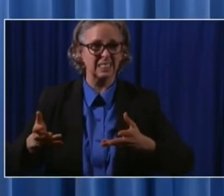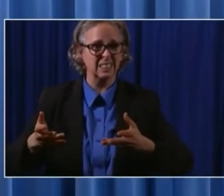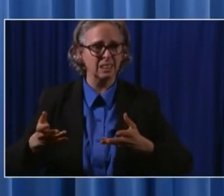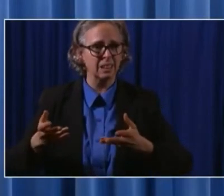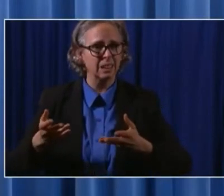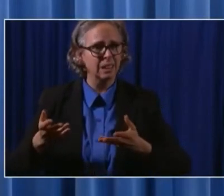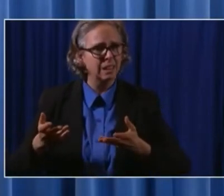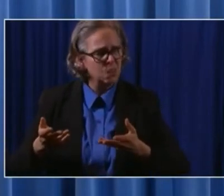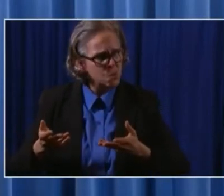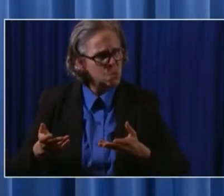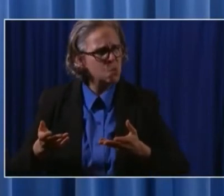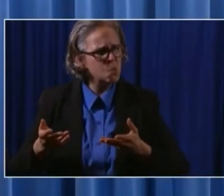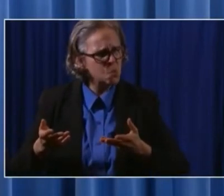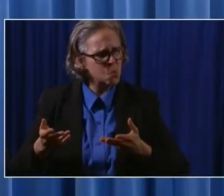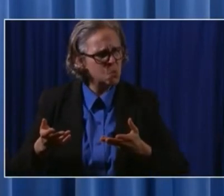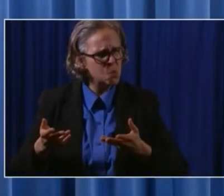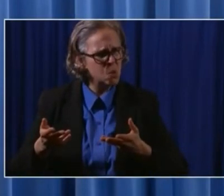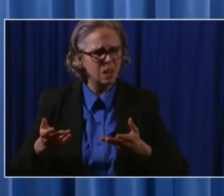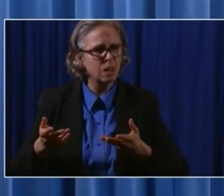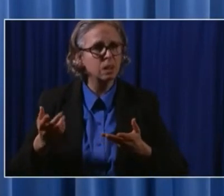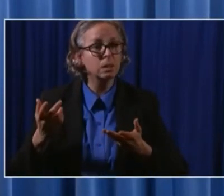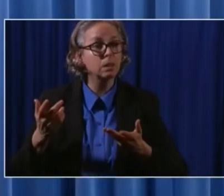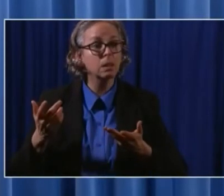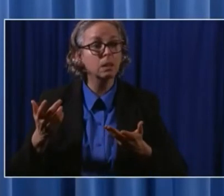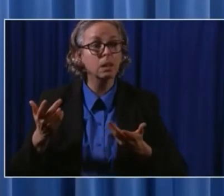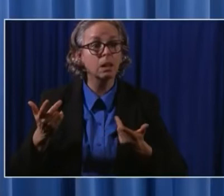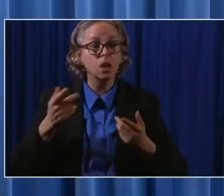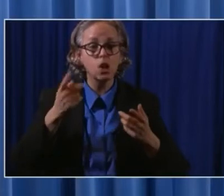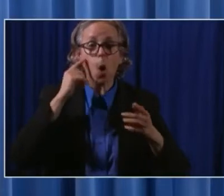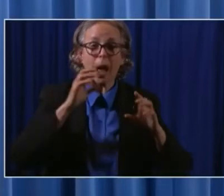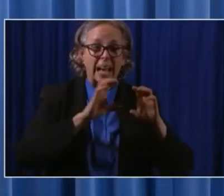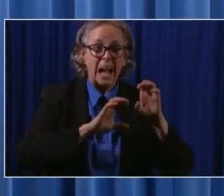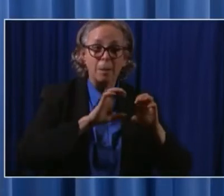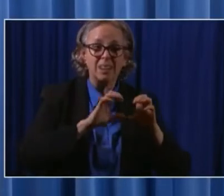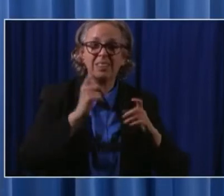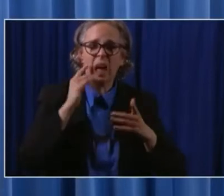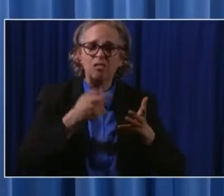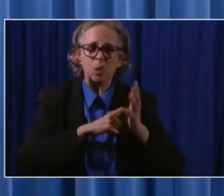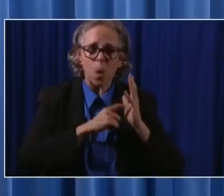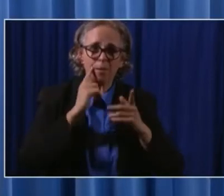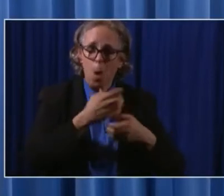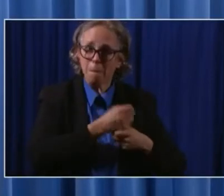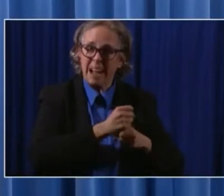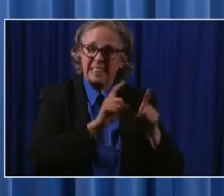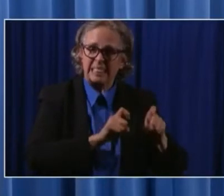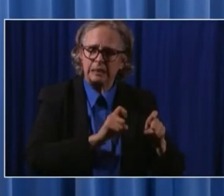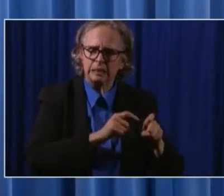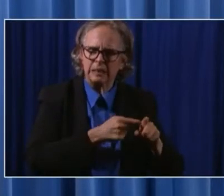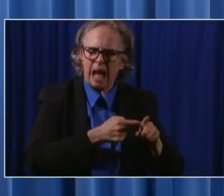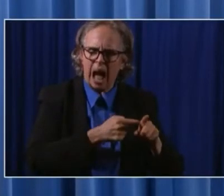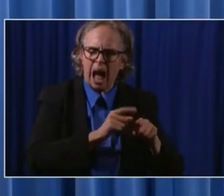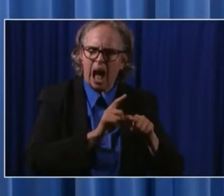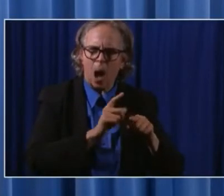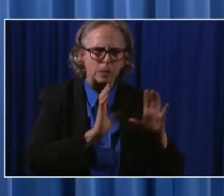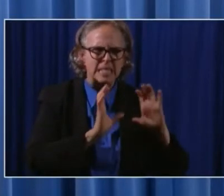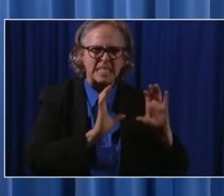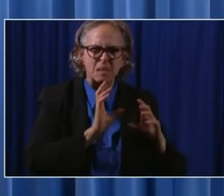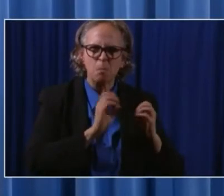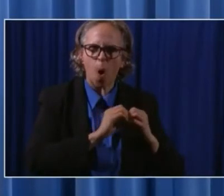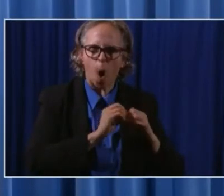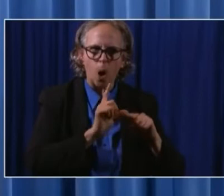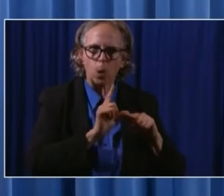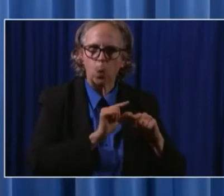ingredients, if I can use that term, that go into testing. And so we are now having, for example, some companies that we have contracts